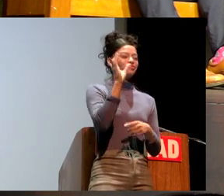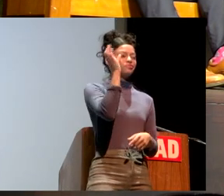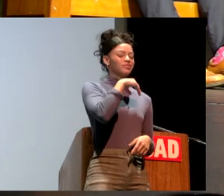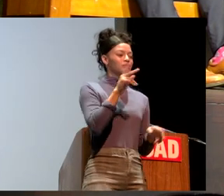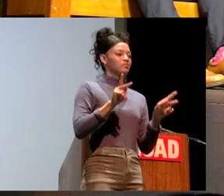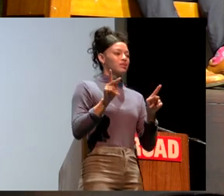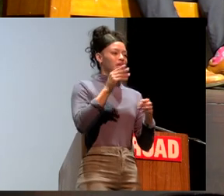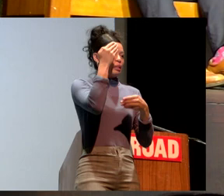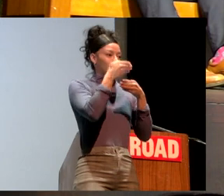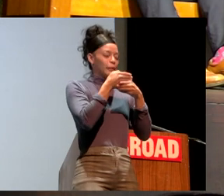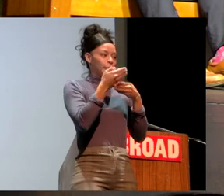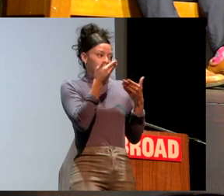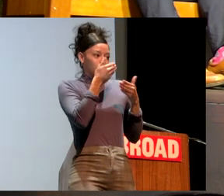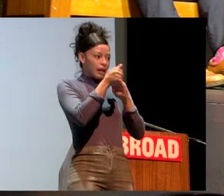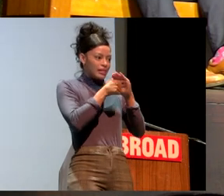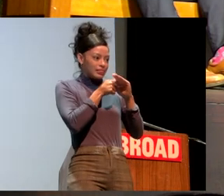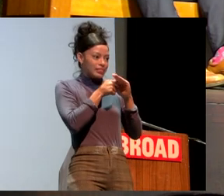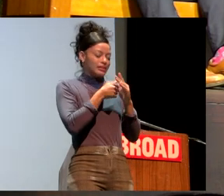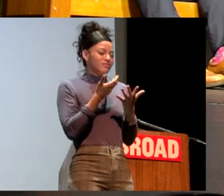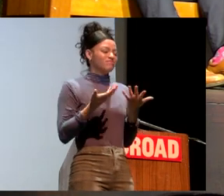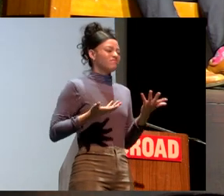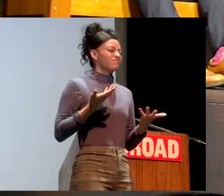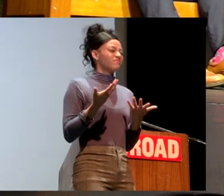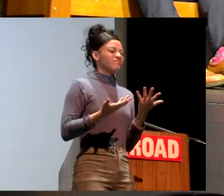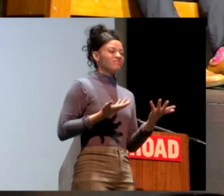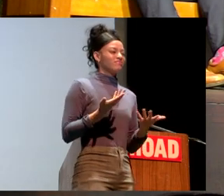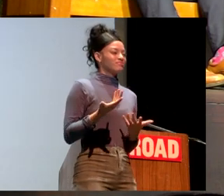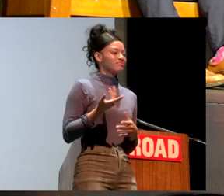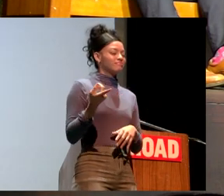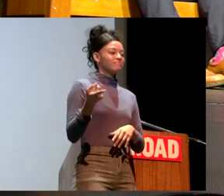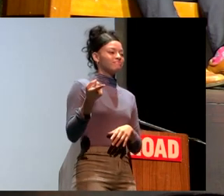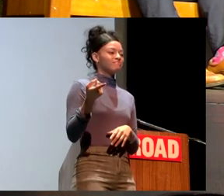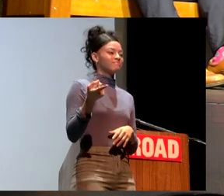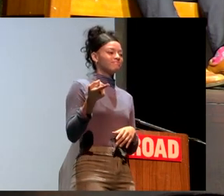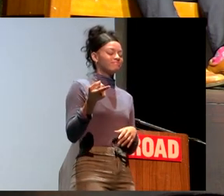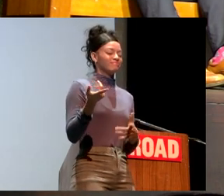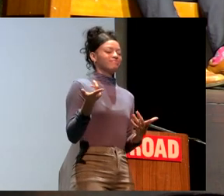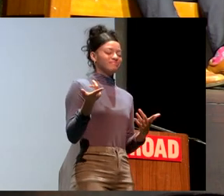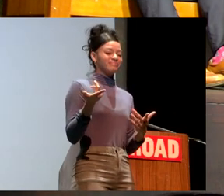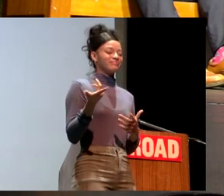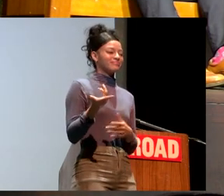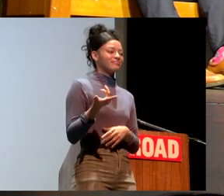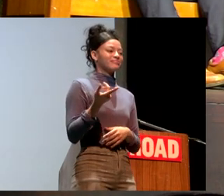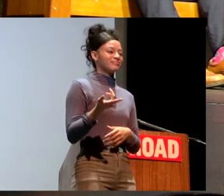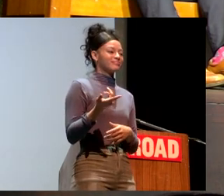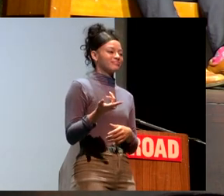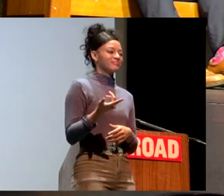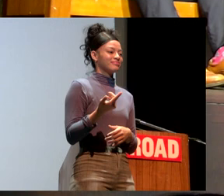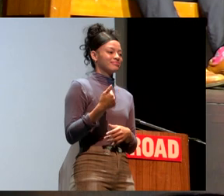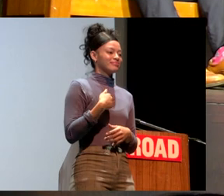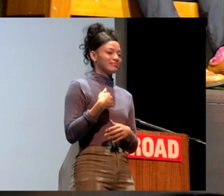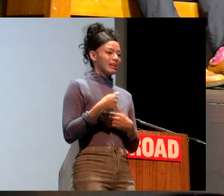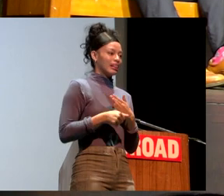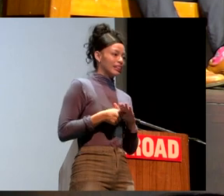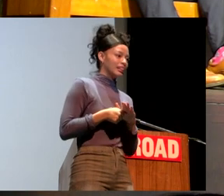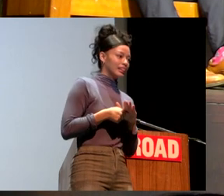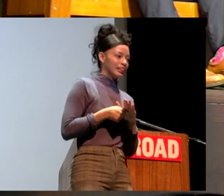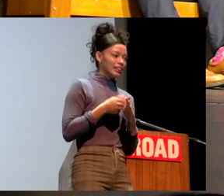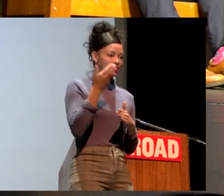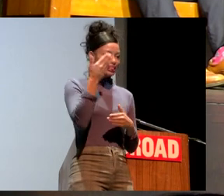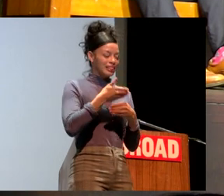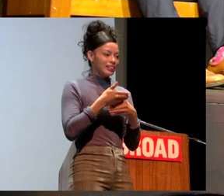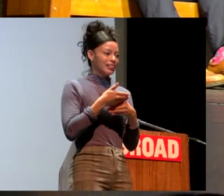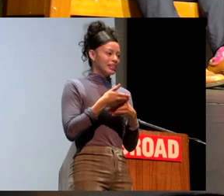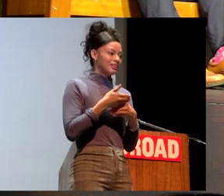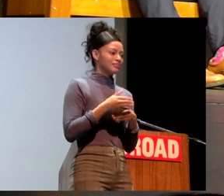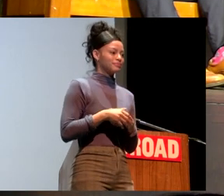of that mentality, that was a shock because my son is anytime to hiding, you know, the face. When I, you know,